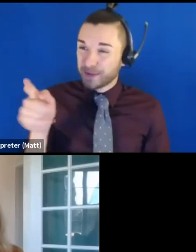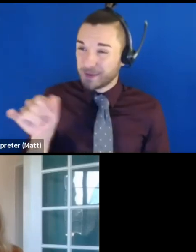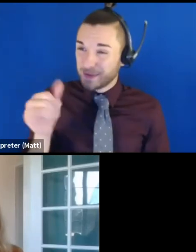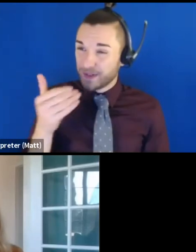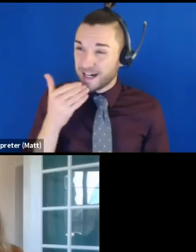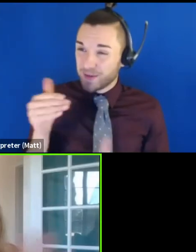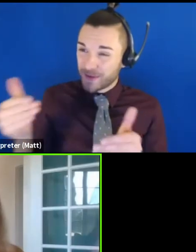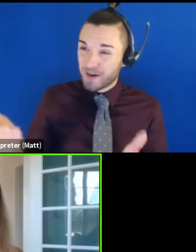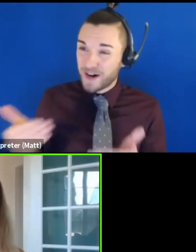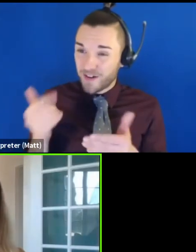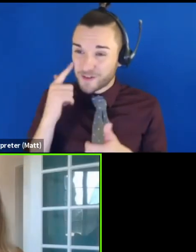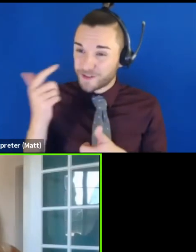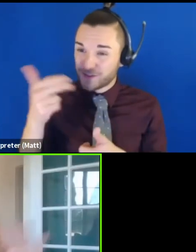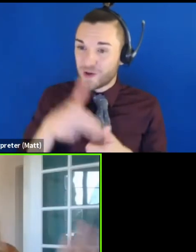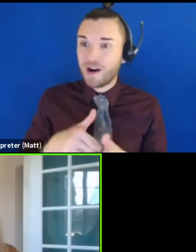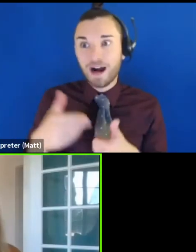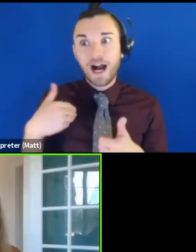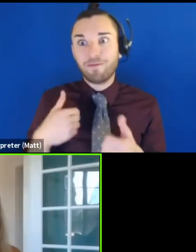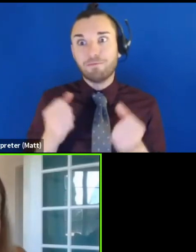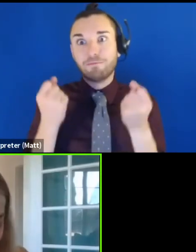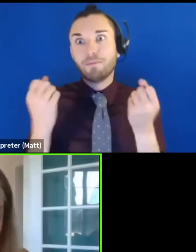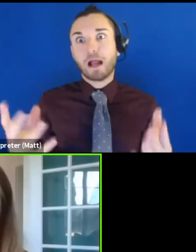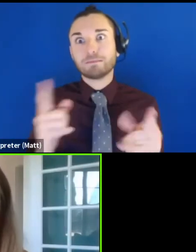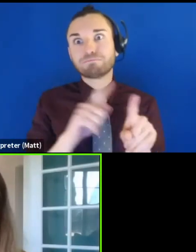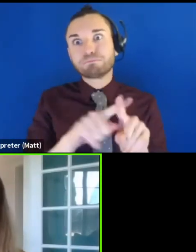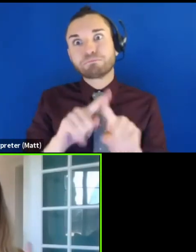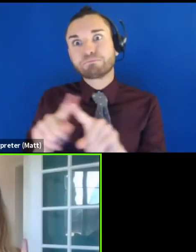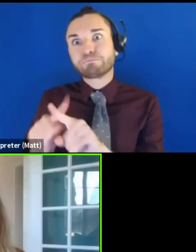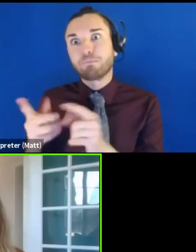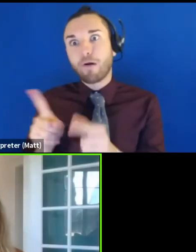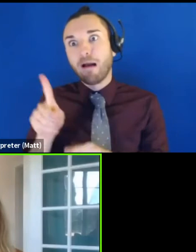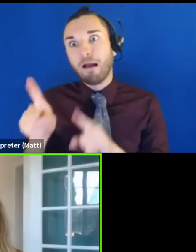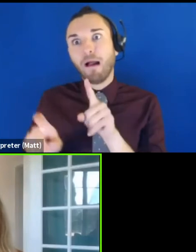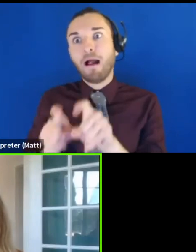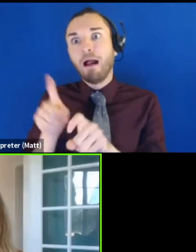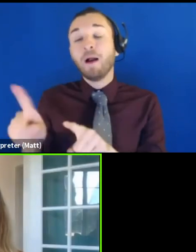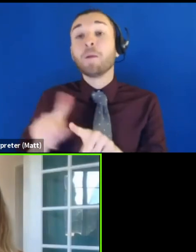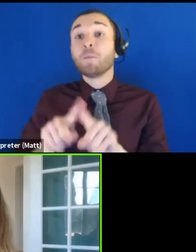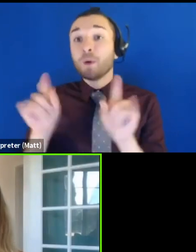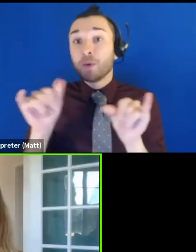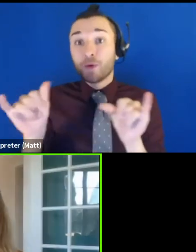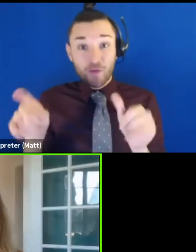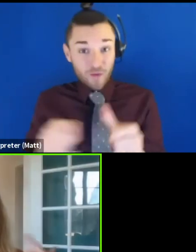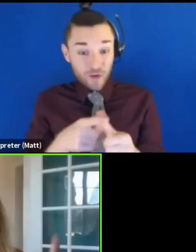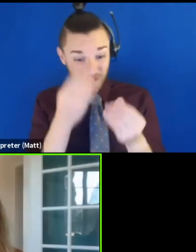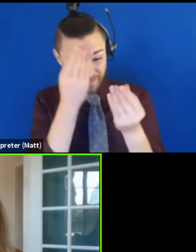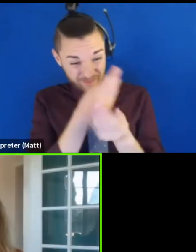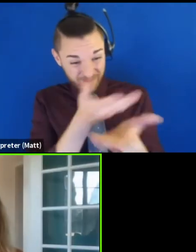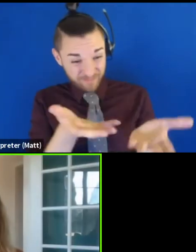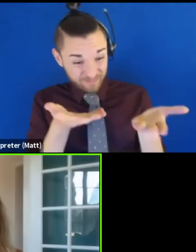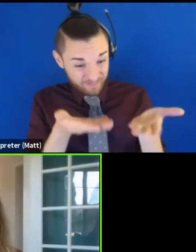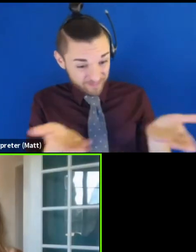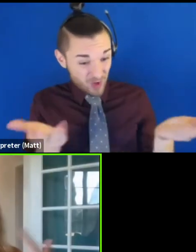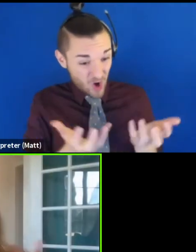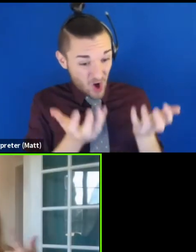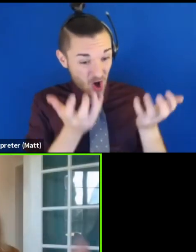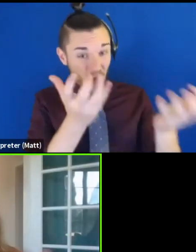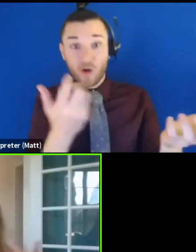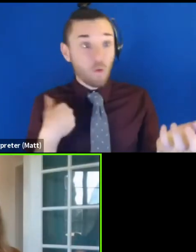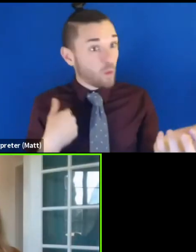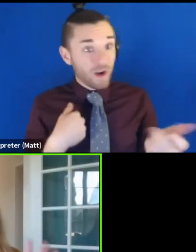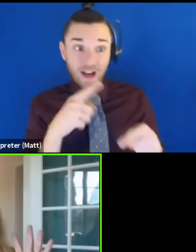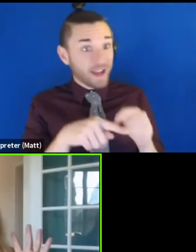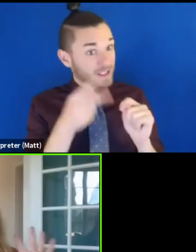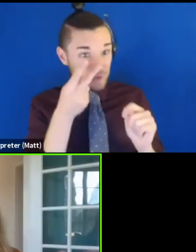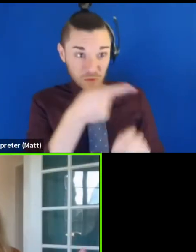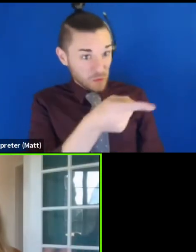I delve into our many topics, I just want to remind the audience out there whom we can't see, so we're just going to talk to